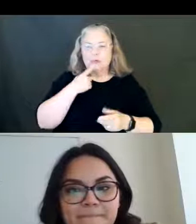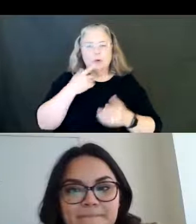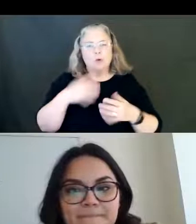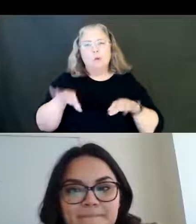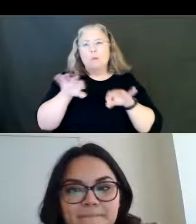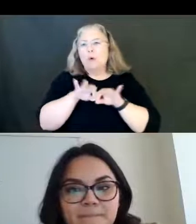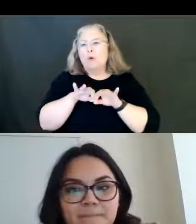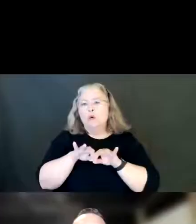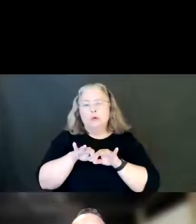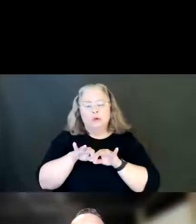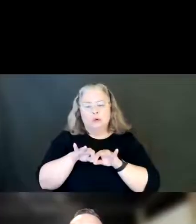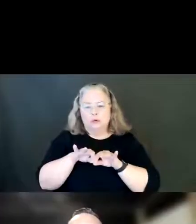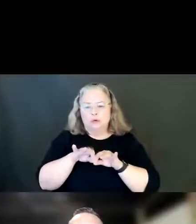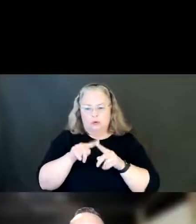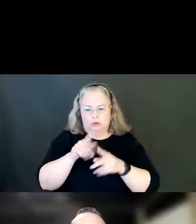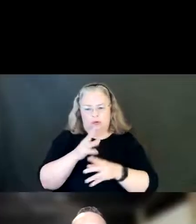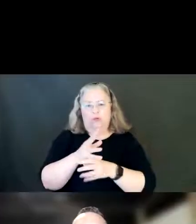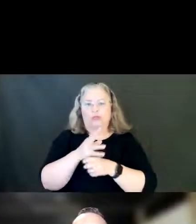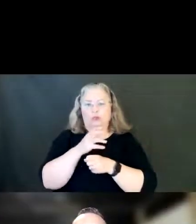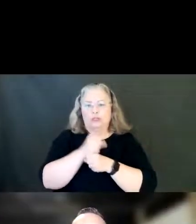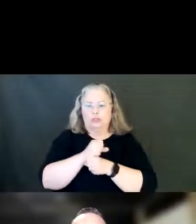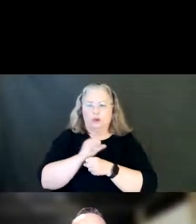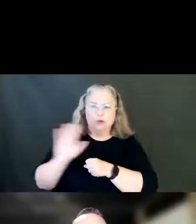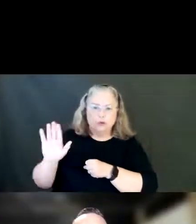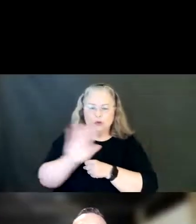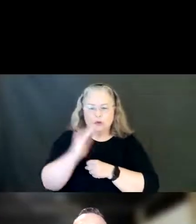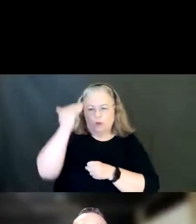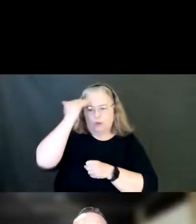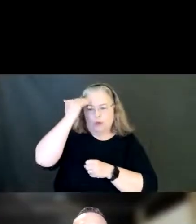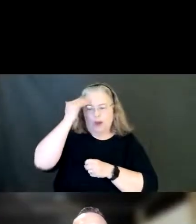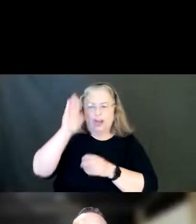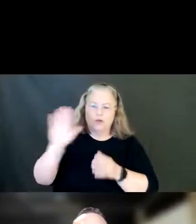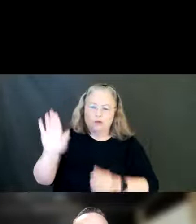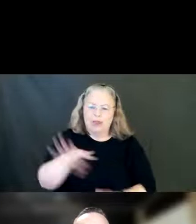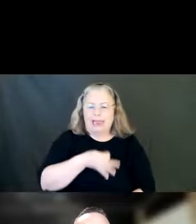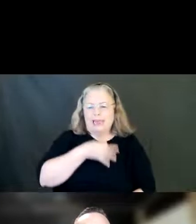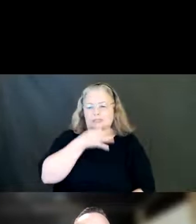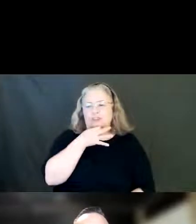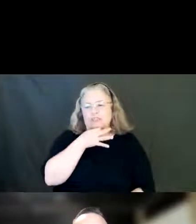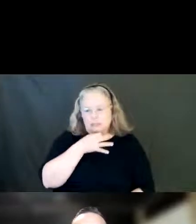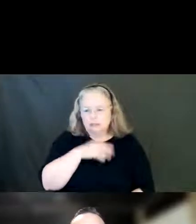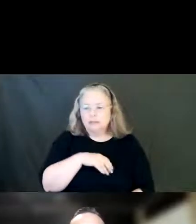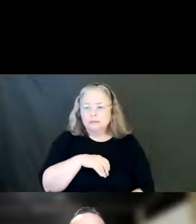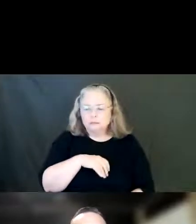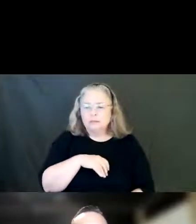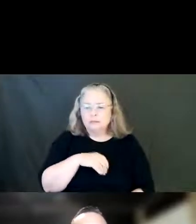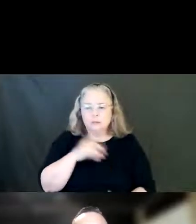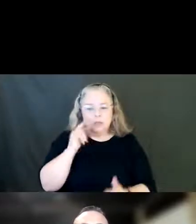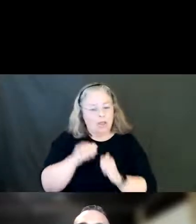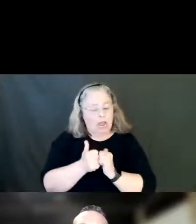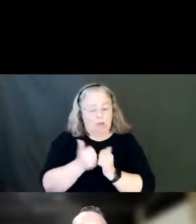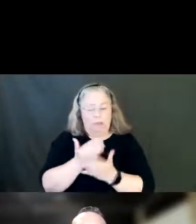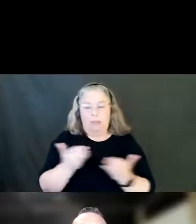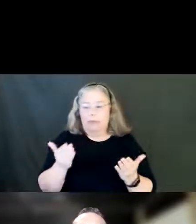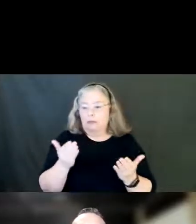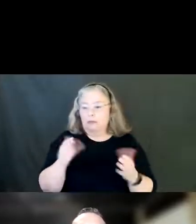important to receive your insight and your expertise, because that's how things are